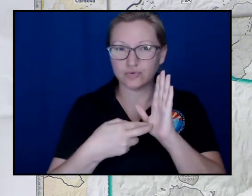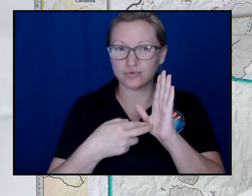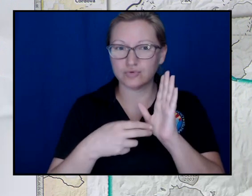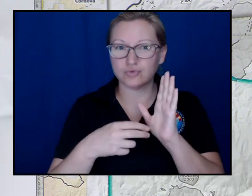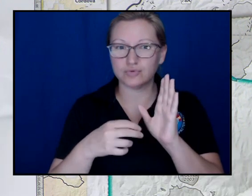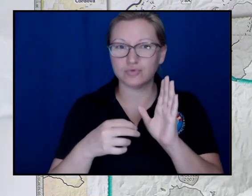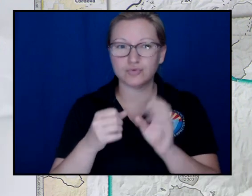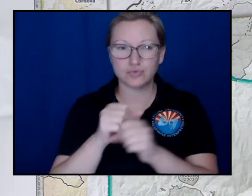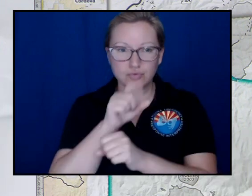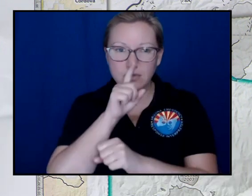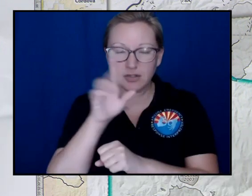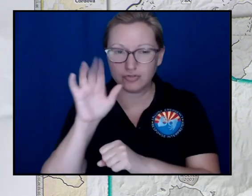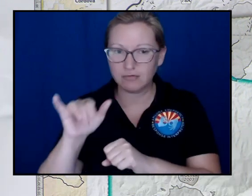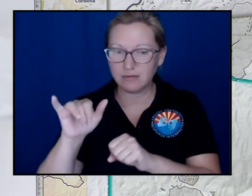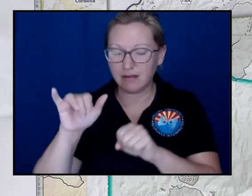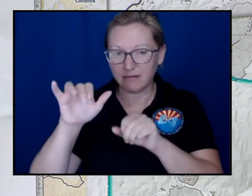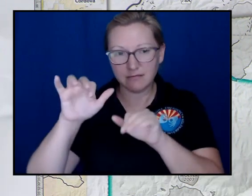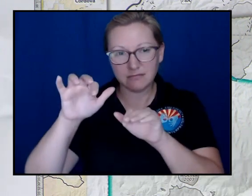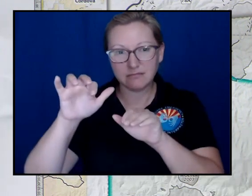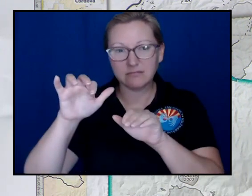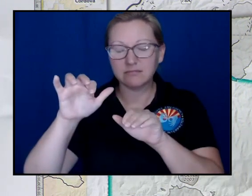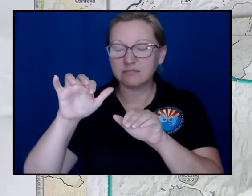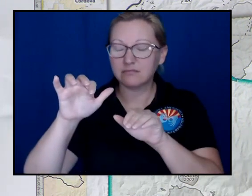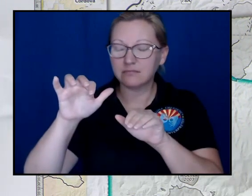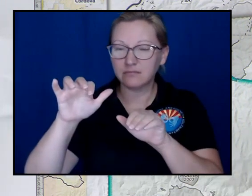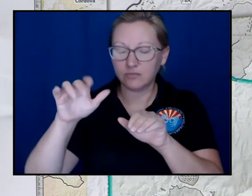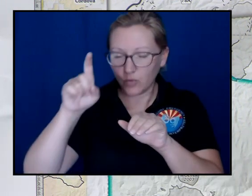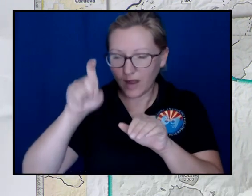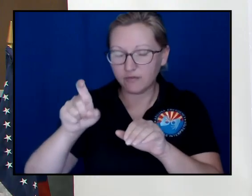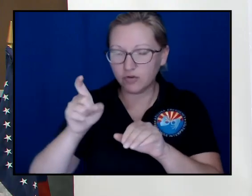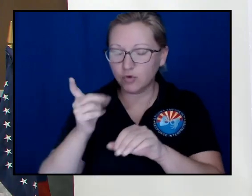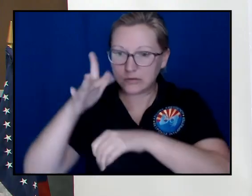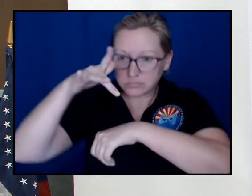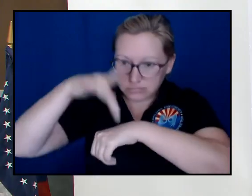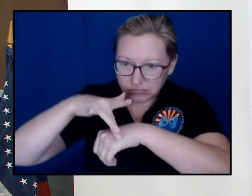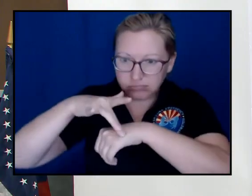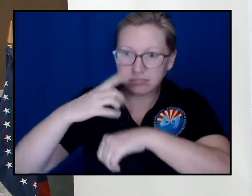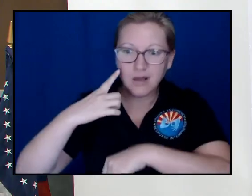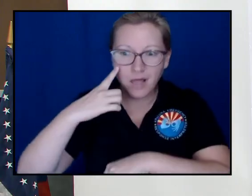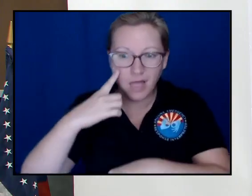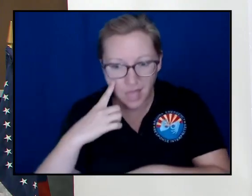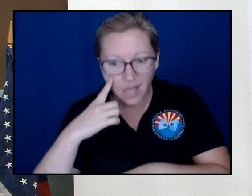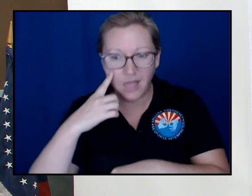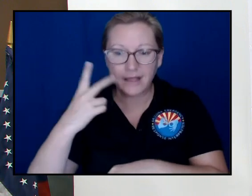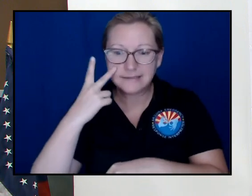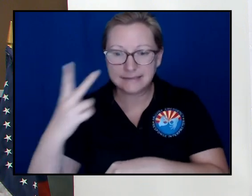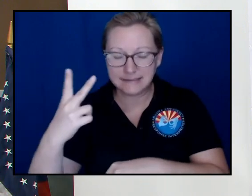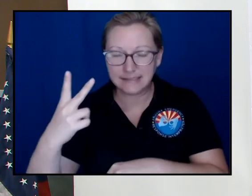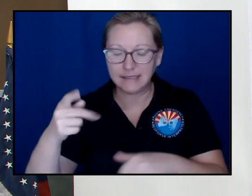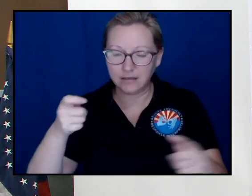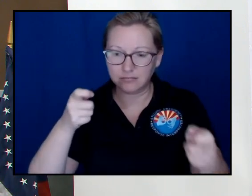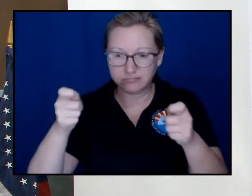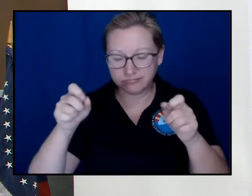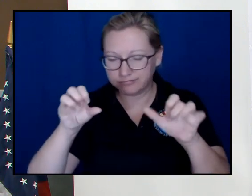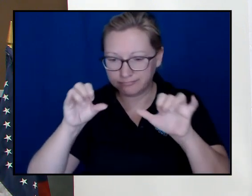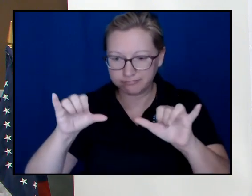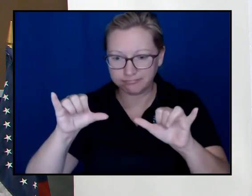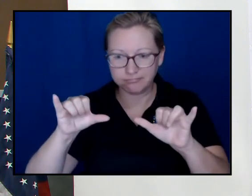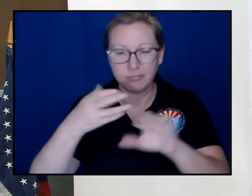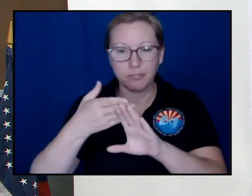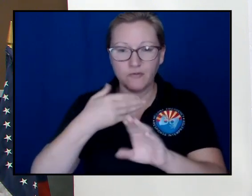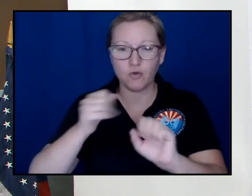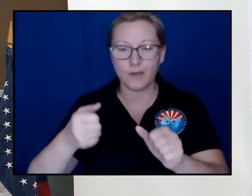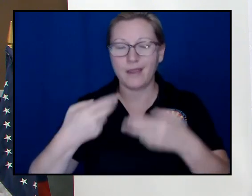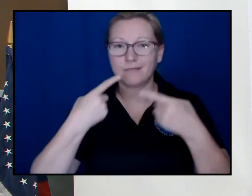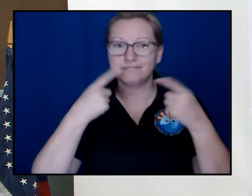fire's perimeter is secure before calling it contained. So that's why it is taking a little while. And as I mentioned before, this is a